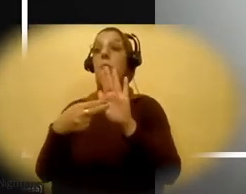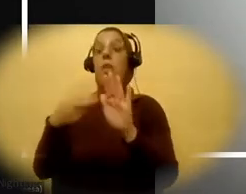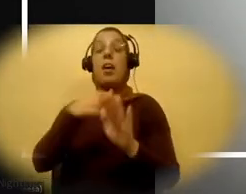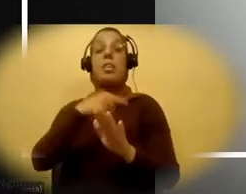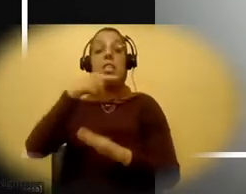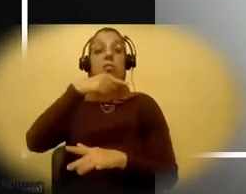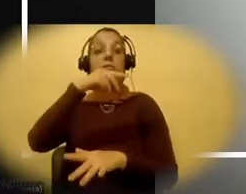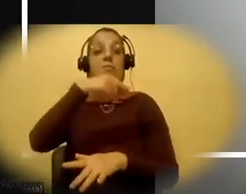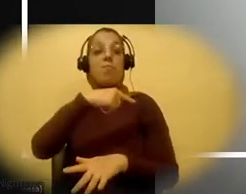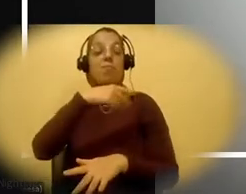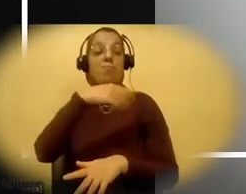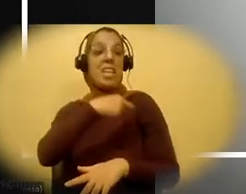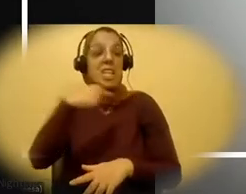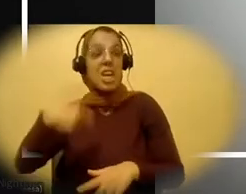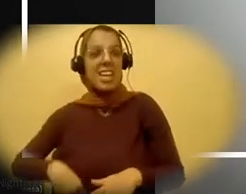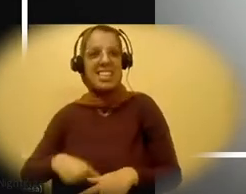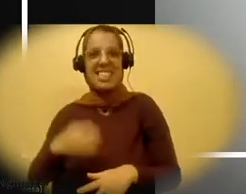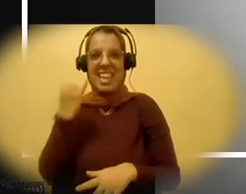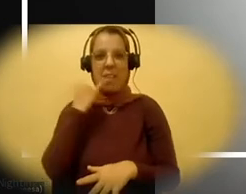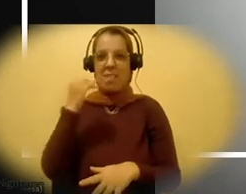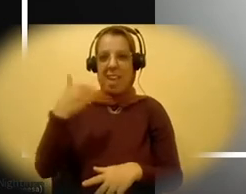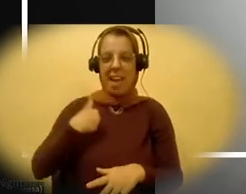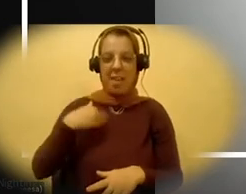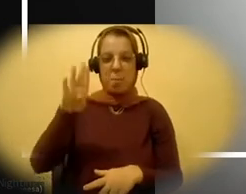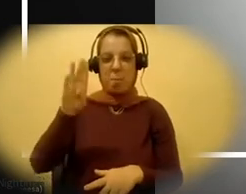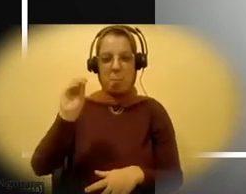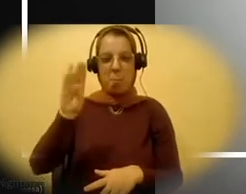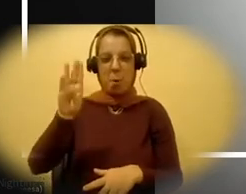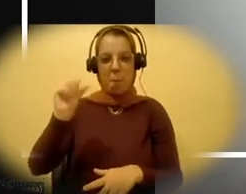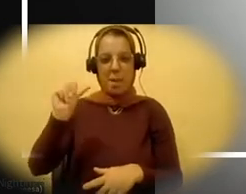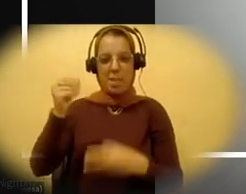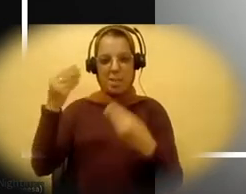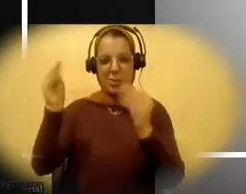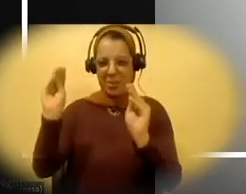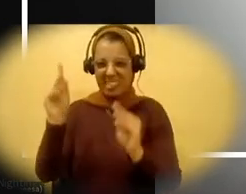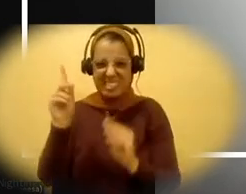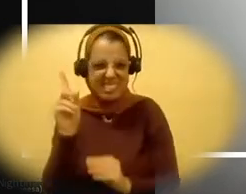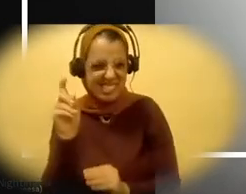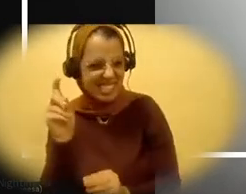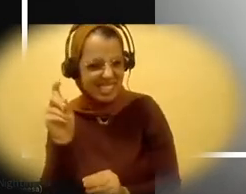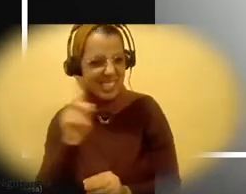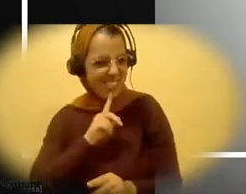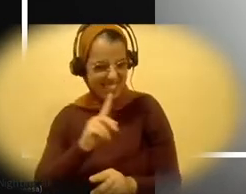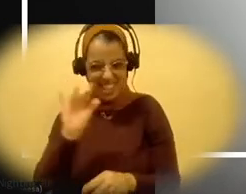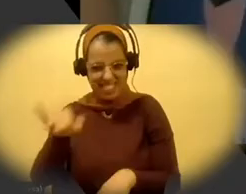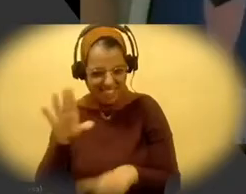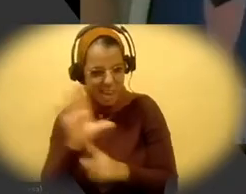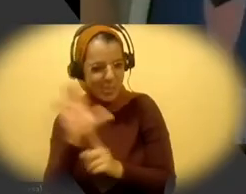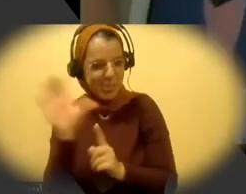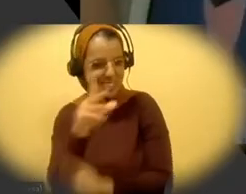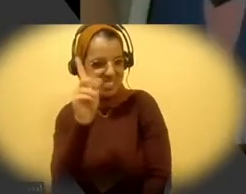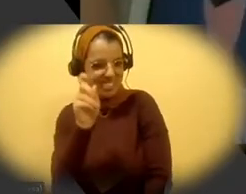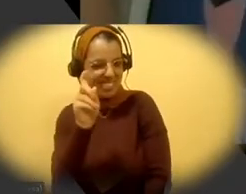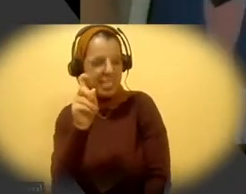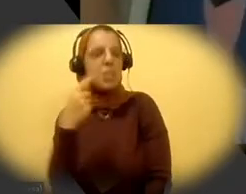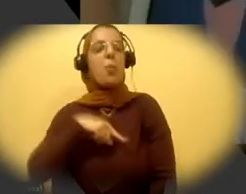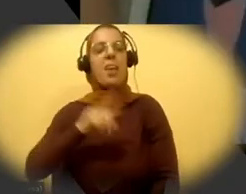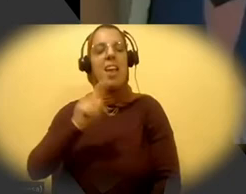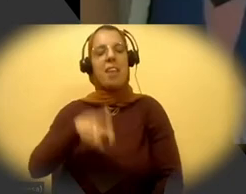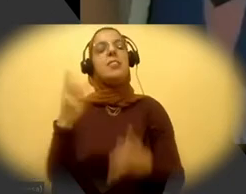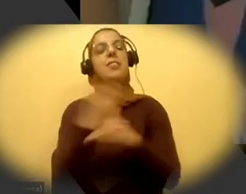and cultural spaces are? So I think that's kind of like the other question we need to address before addressing that question.